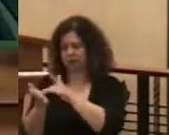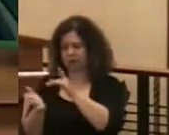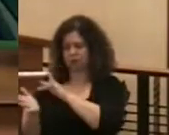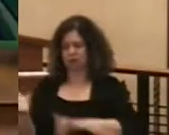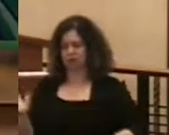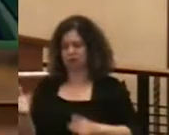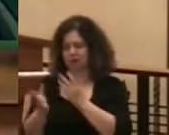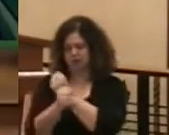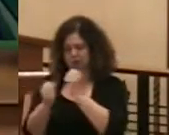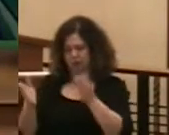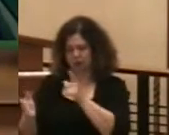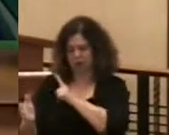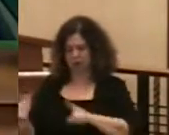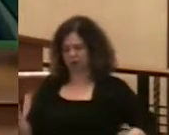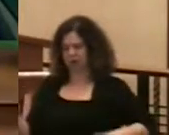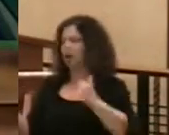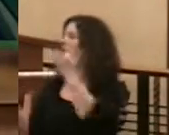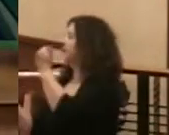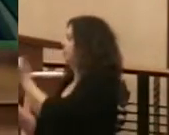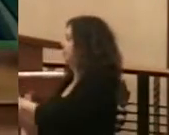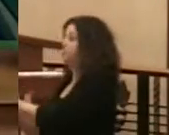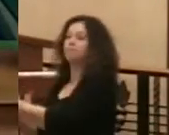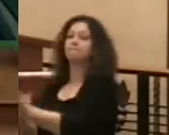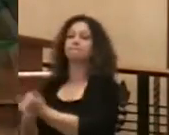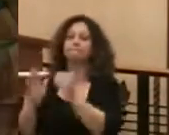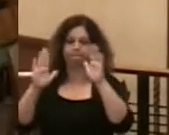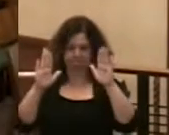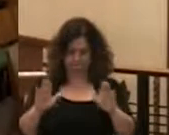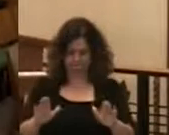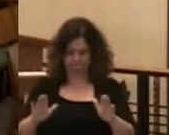Lord. Amen. You may be seated.